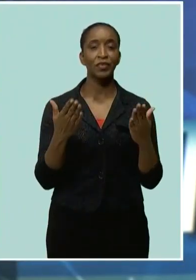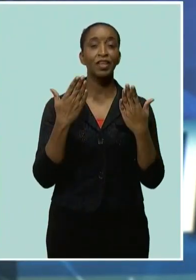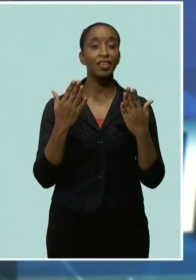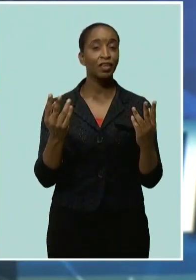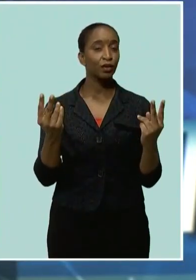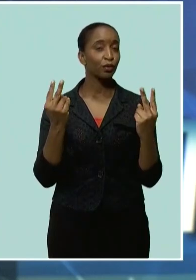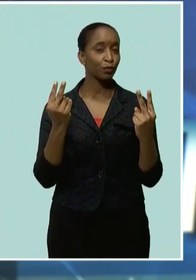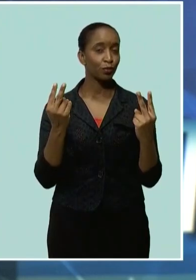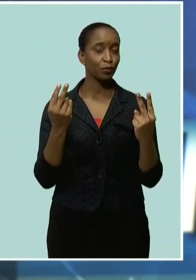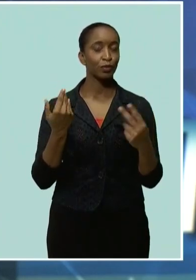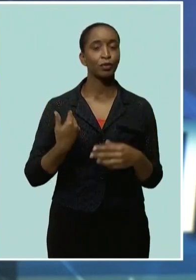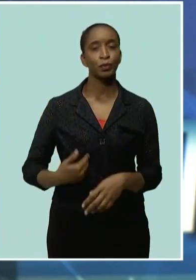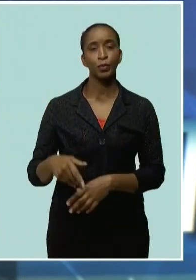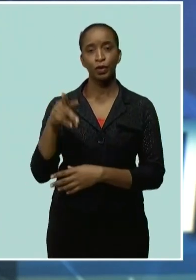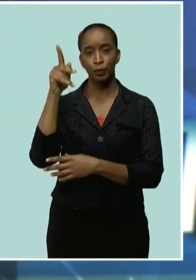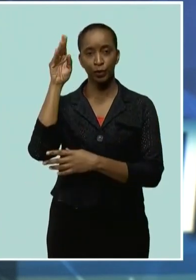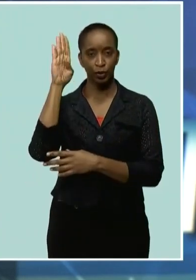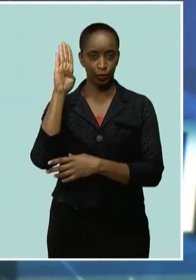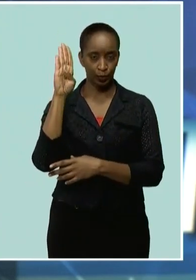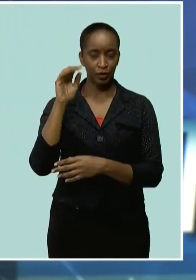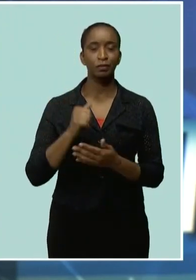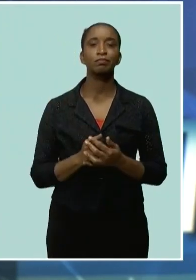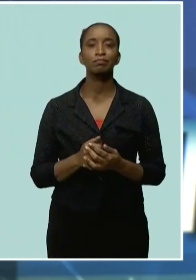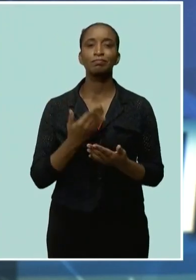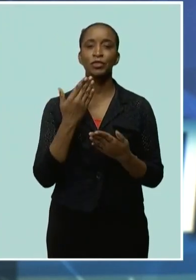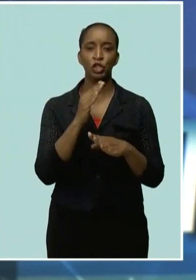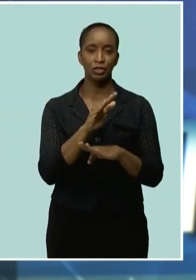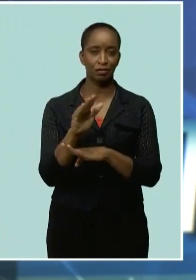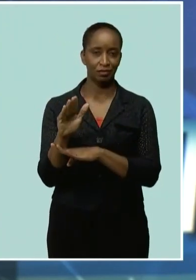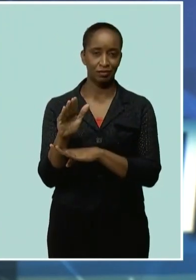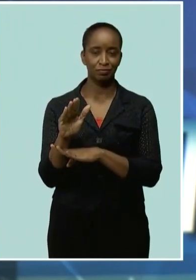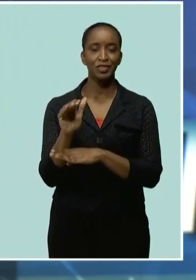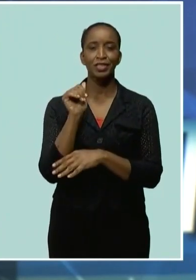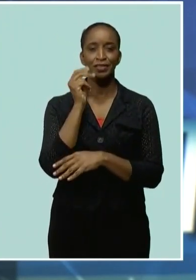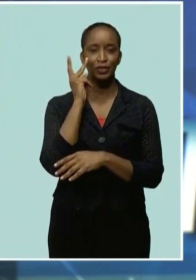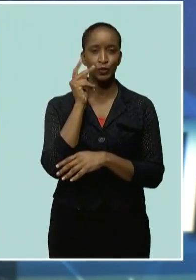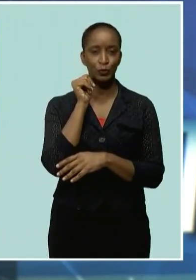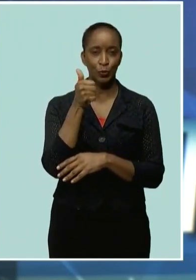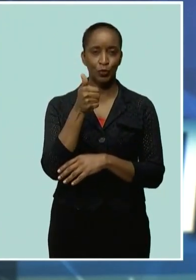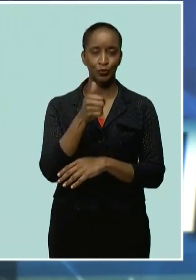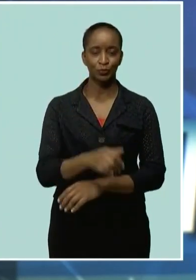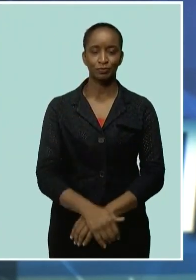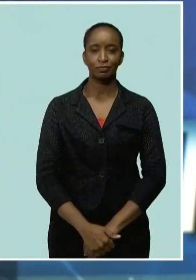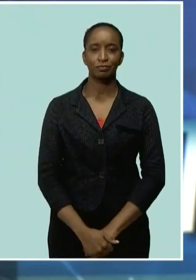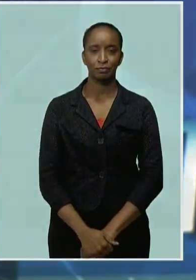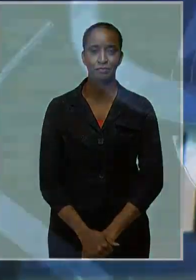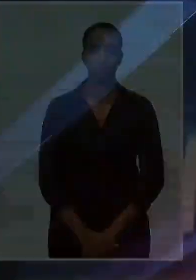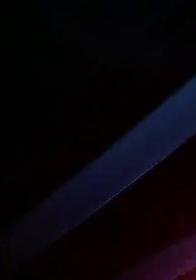yours with us. I'm Pearson Bowen for the crew. To all of you, good night. We will see you tomorrow.